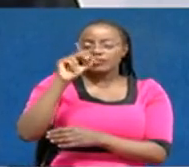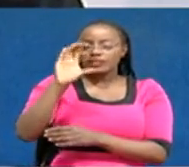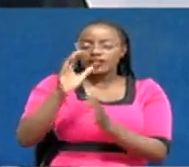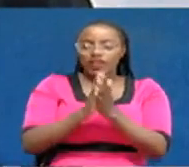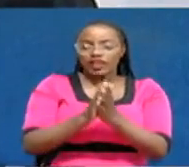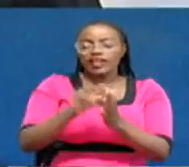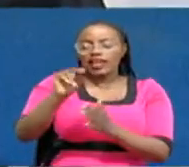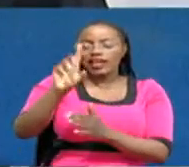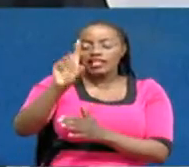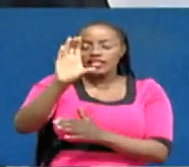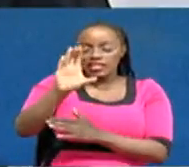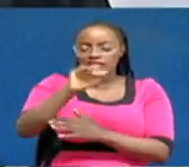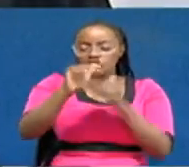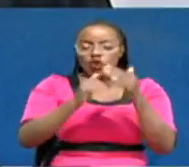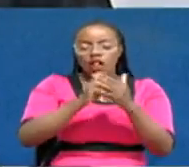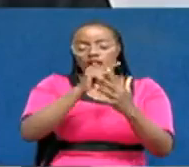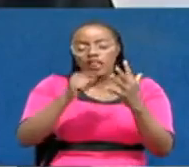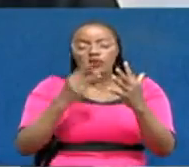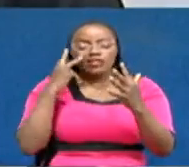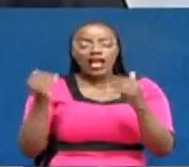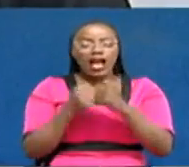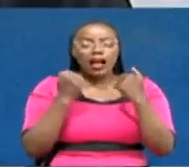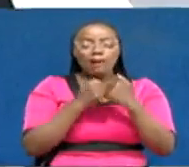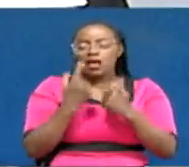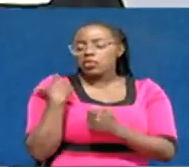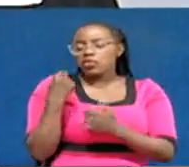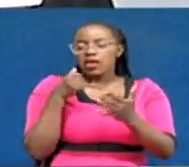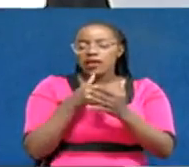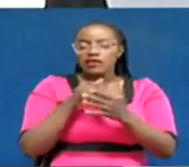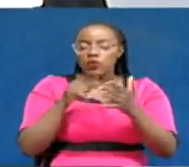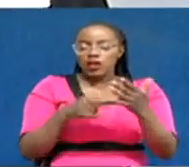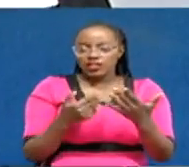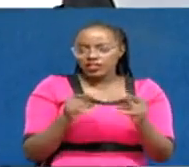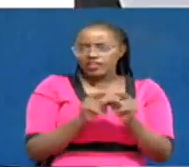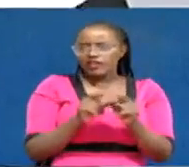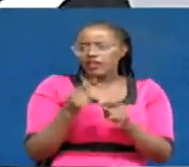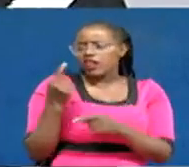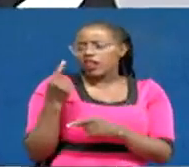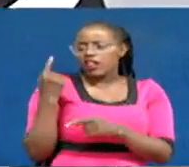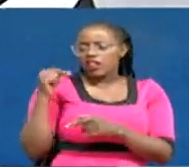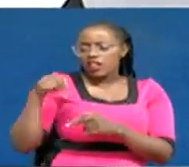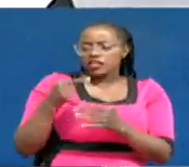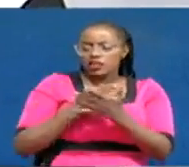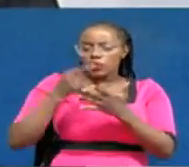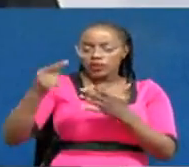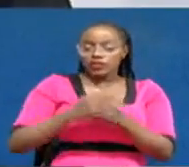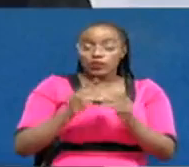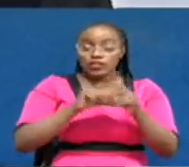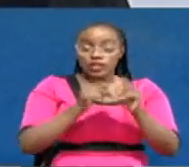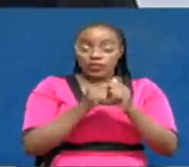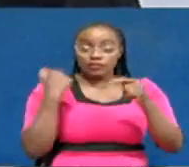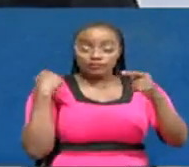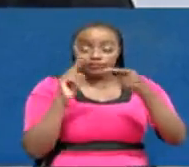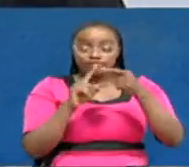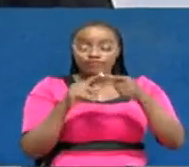Conference, or the NDC, many of which we've seen happening lately, including just this past week. So let's start off with the first one,